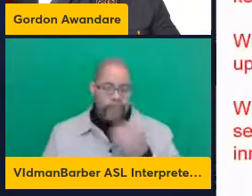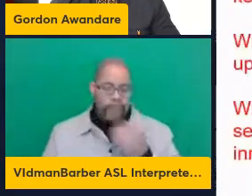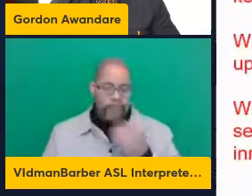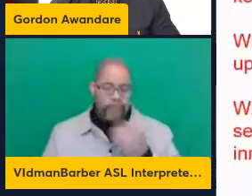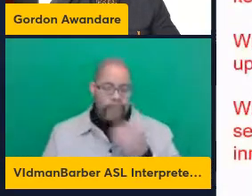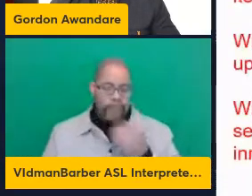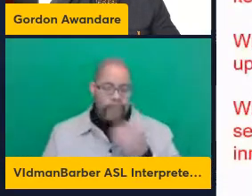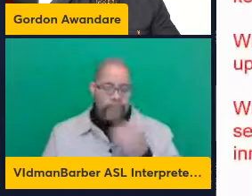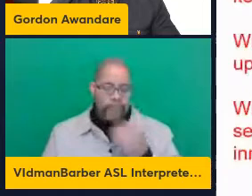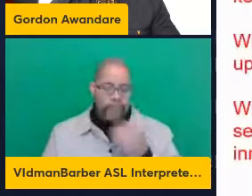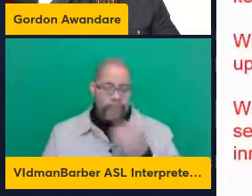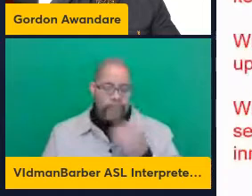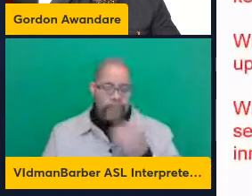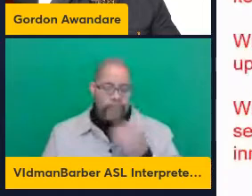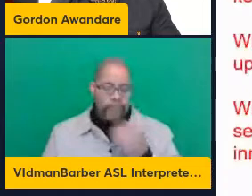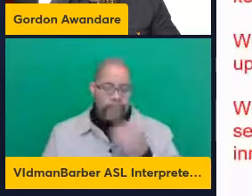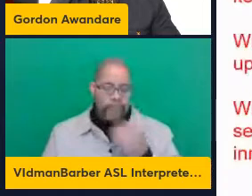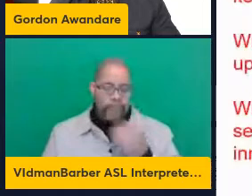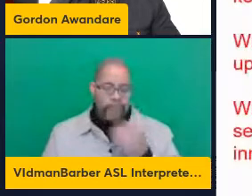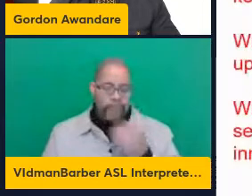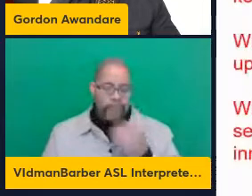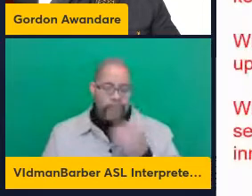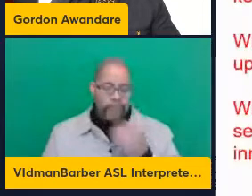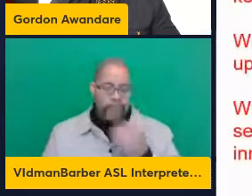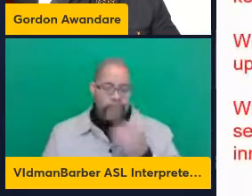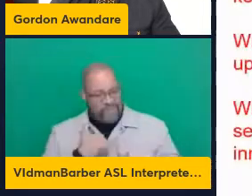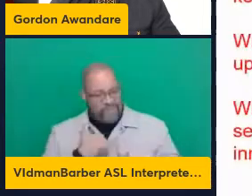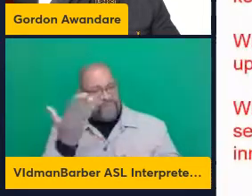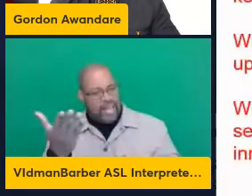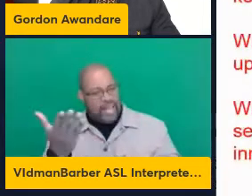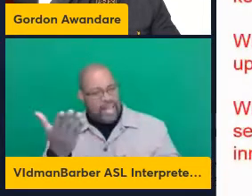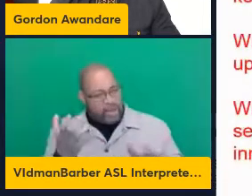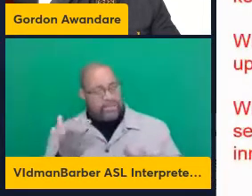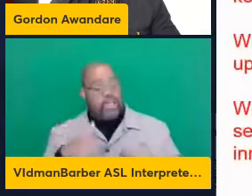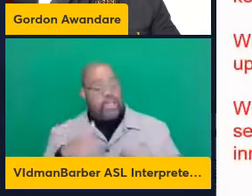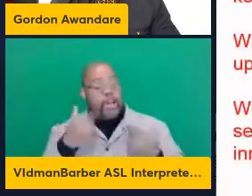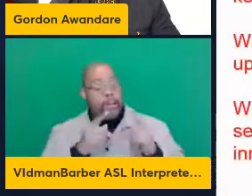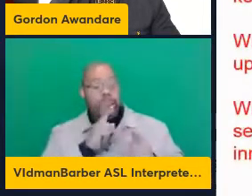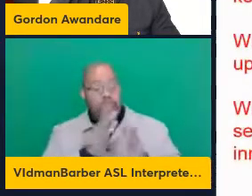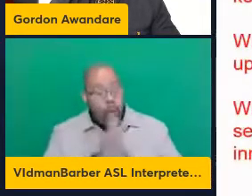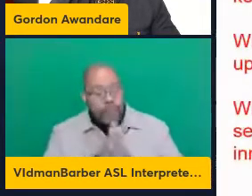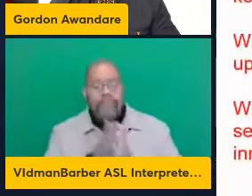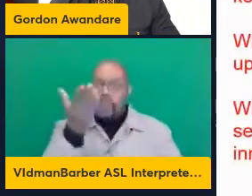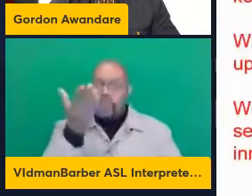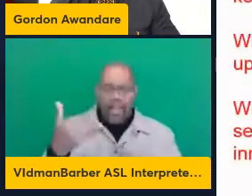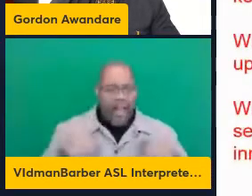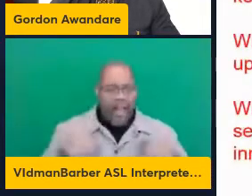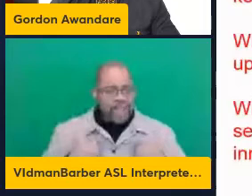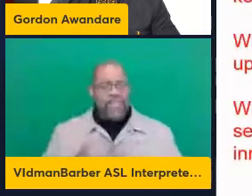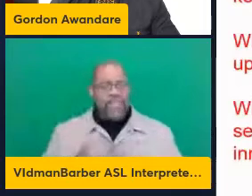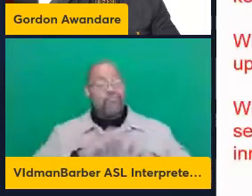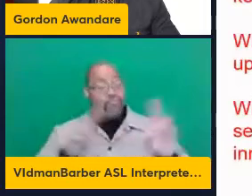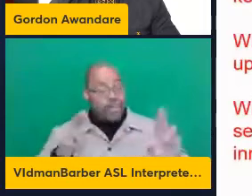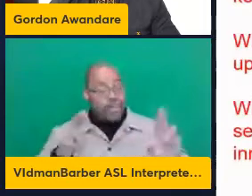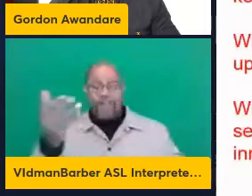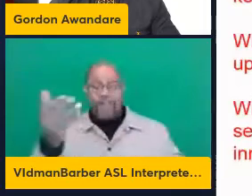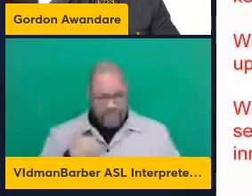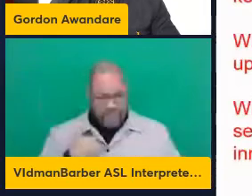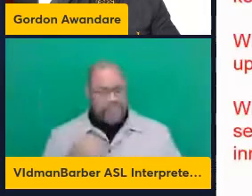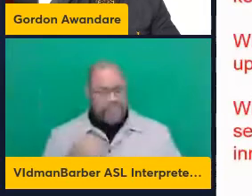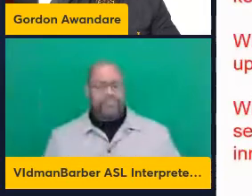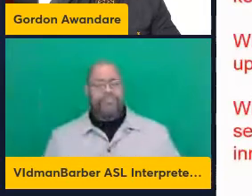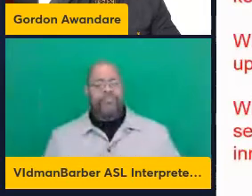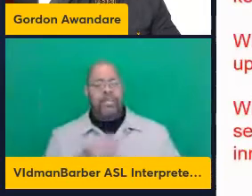So, the desire is there. The young people are motivated. They are ready for opportunities, and